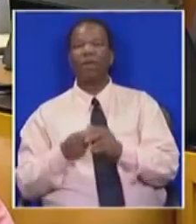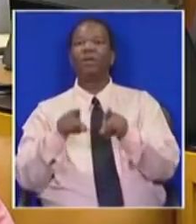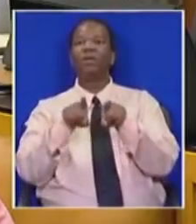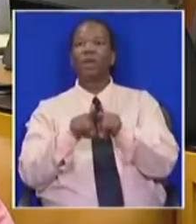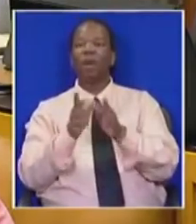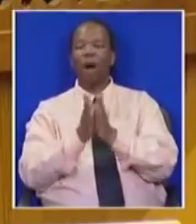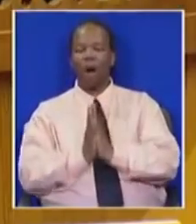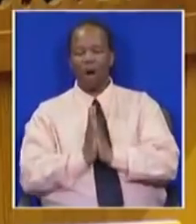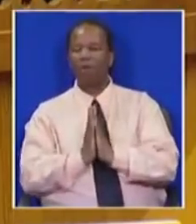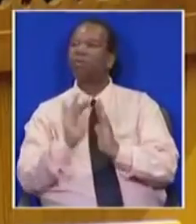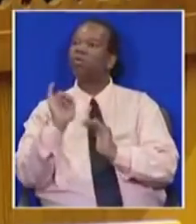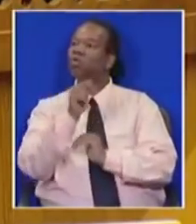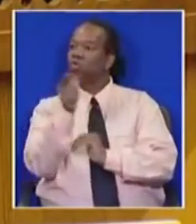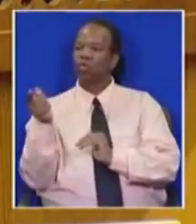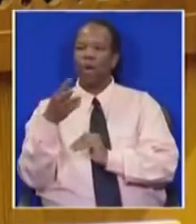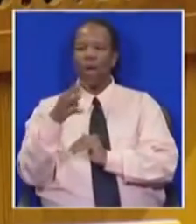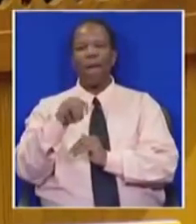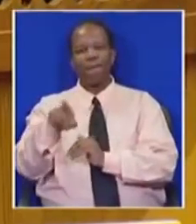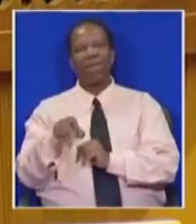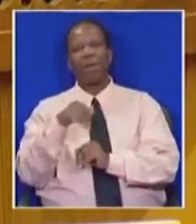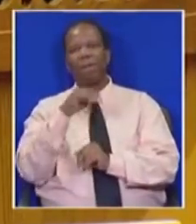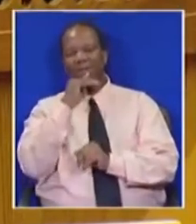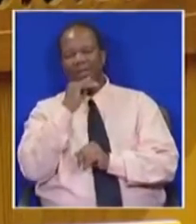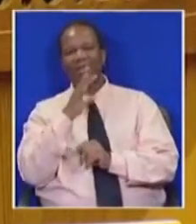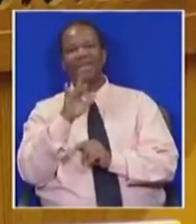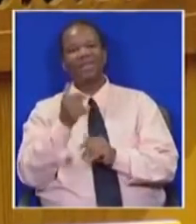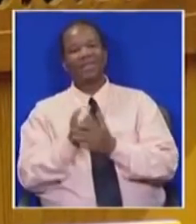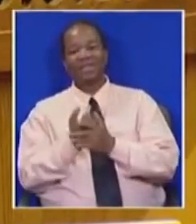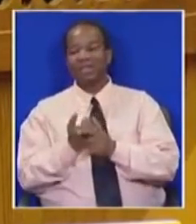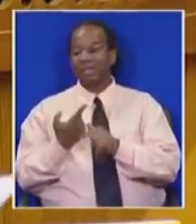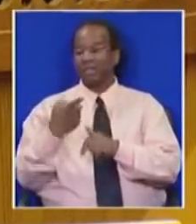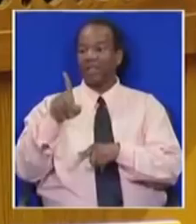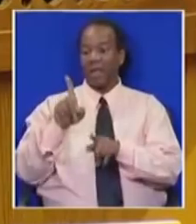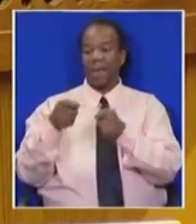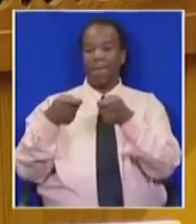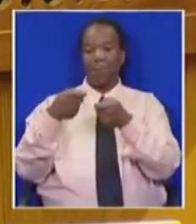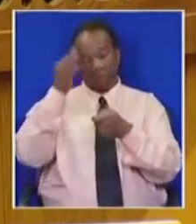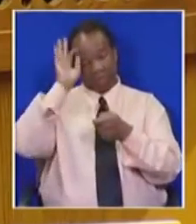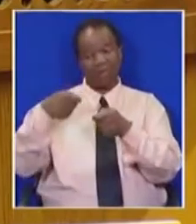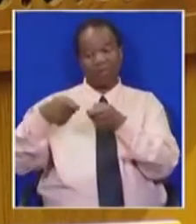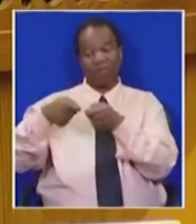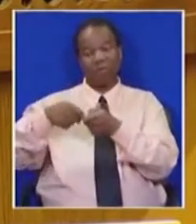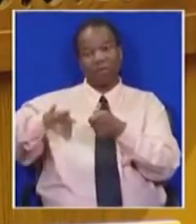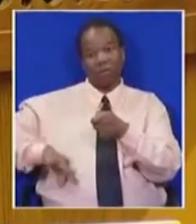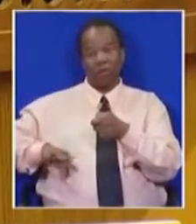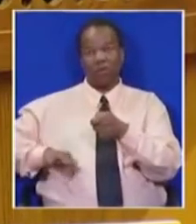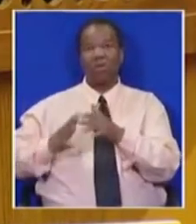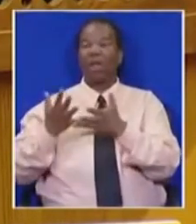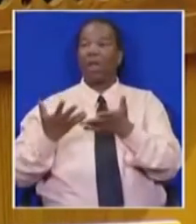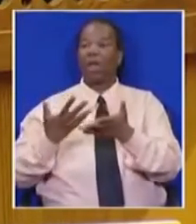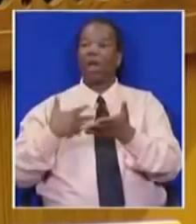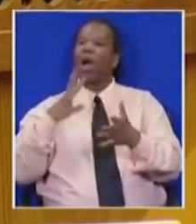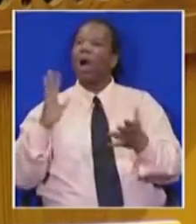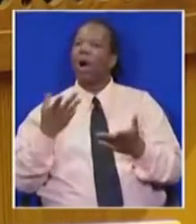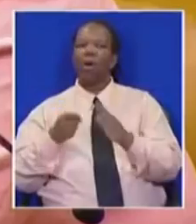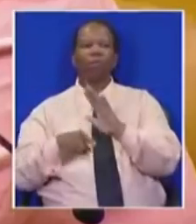need to be careful to monitor the impact of the national minimum wage on the employment prospects of young people. We need to make sure